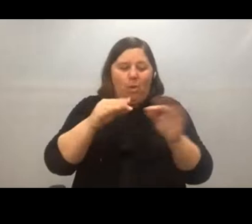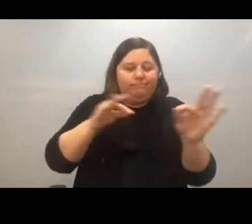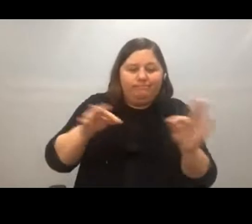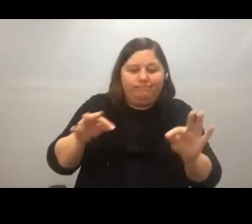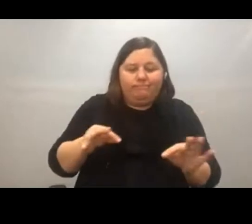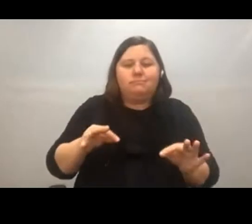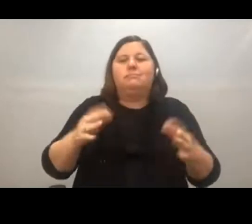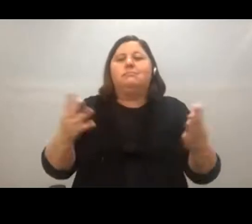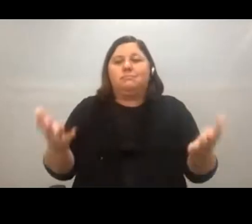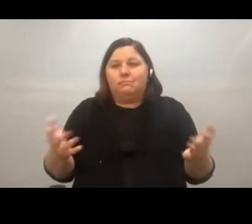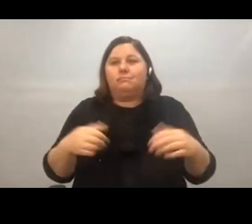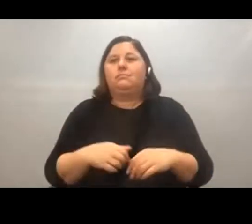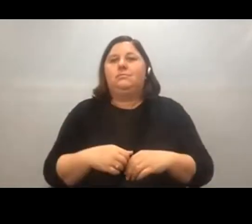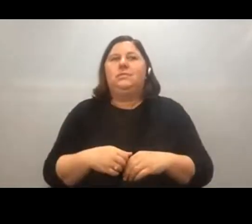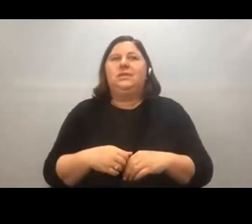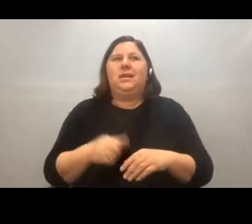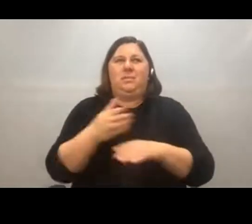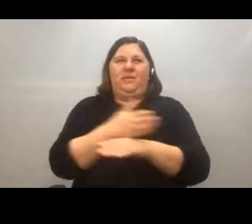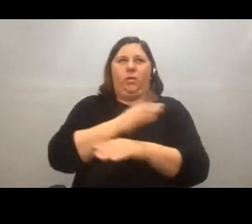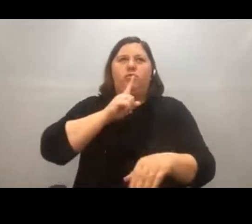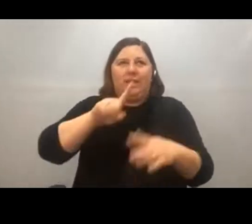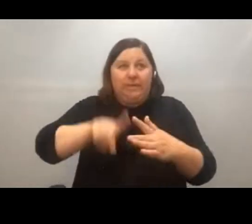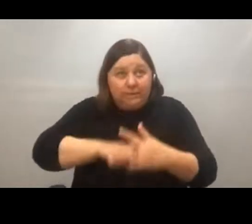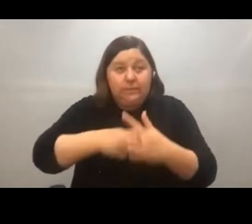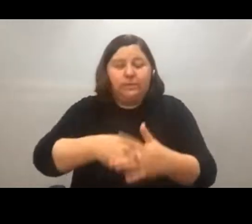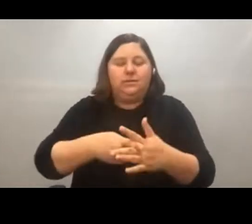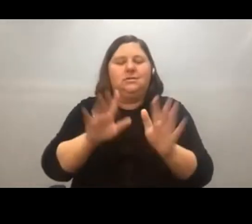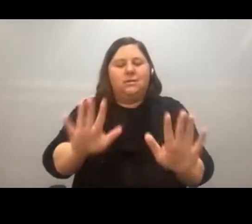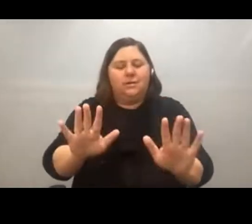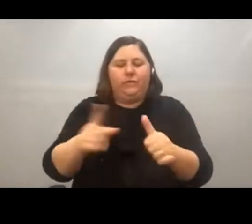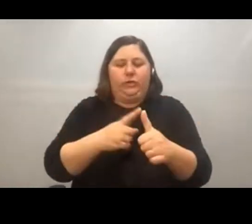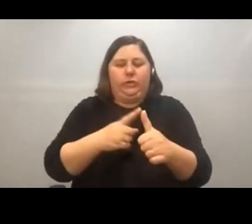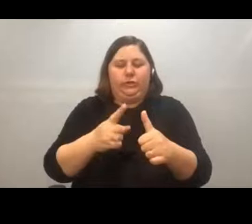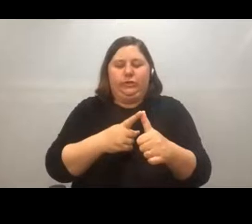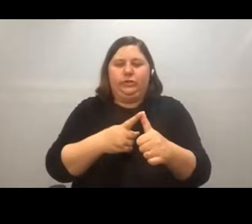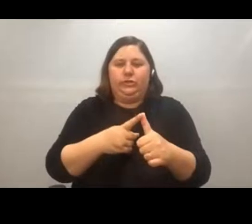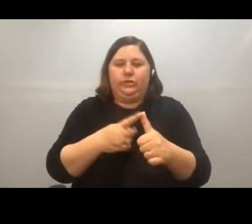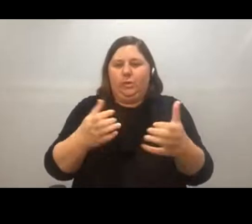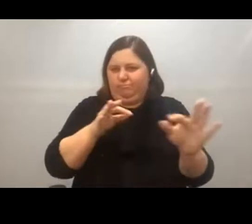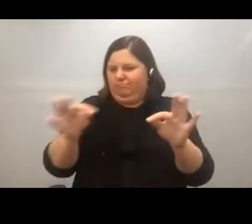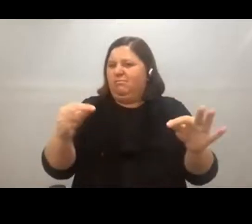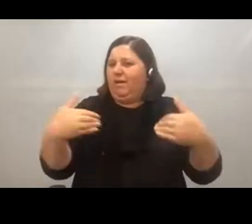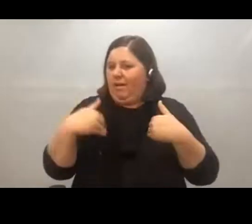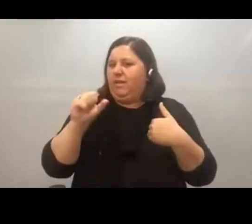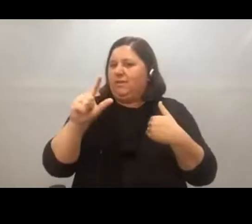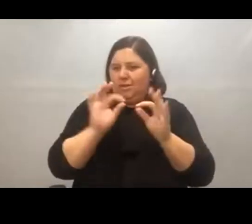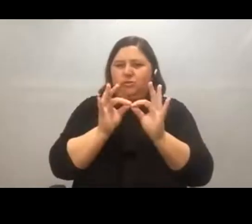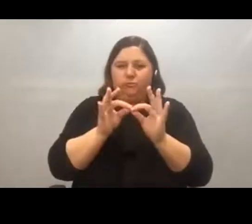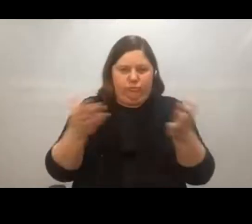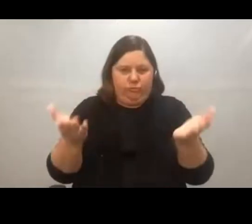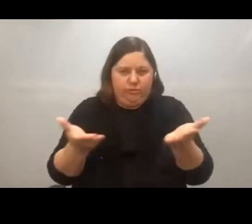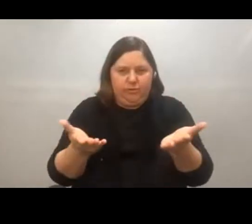but um before we begin i just want to um say we have our asl interpreters here